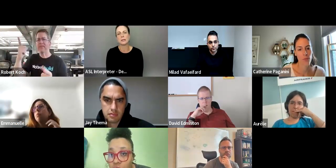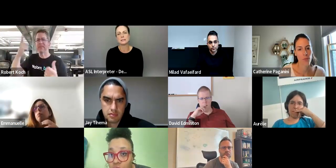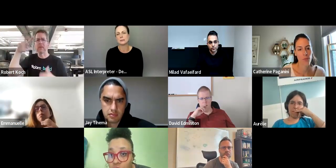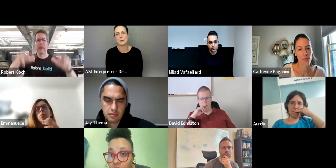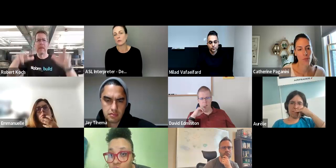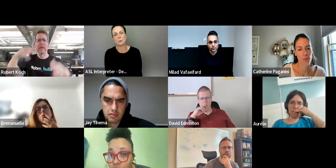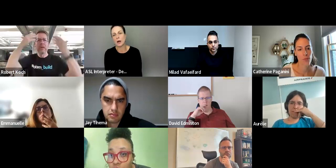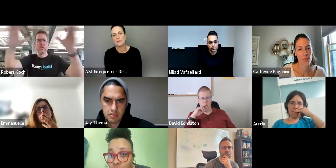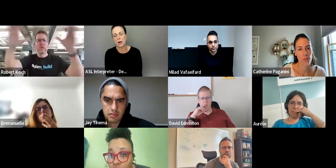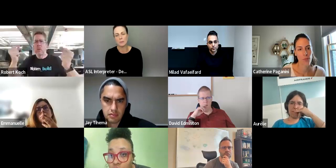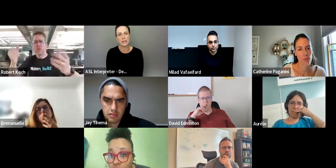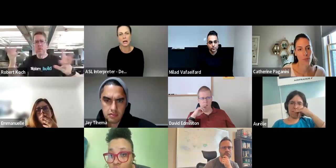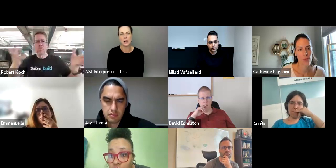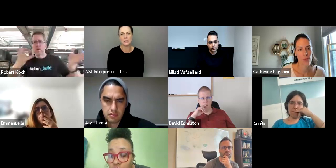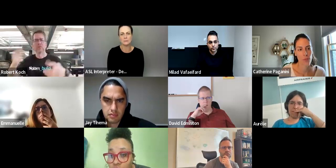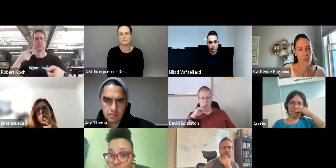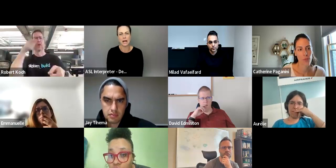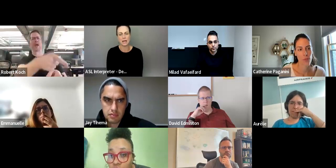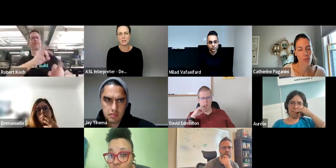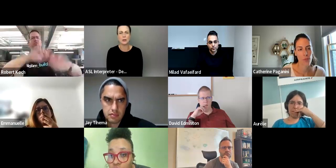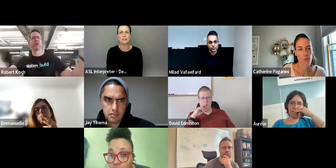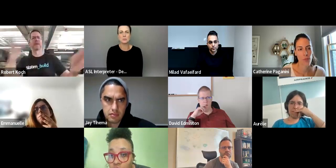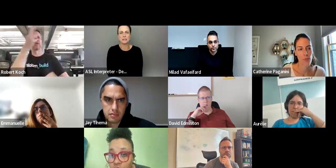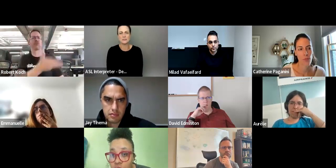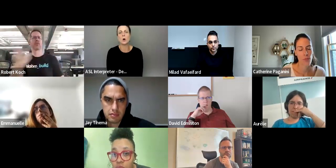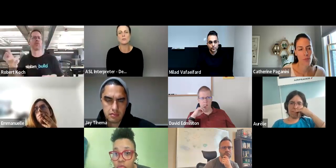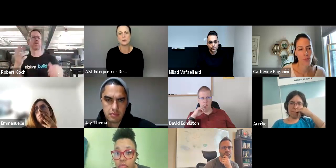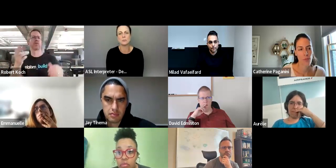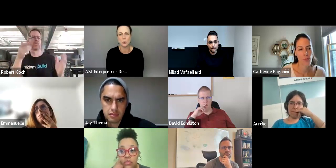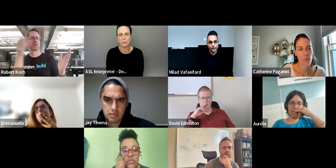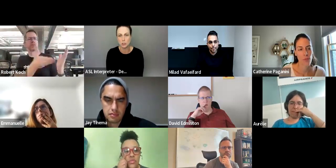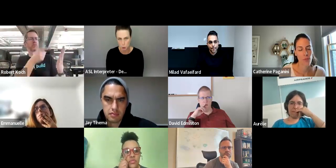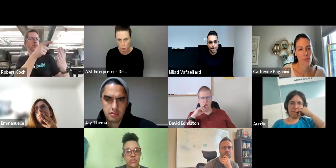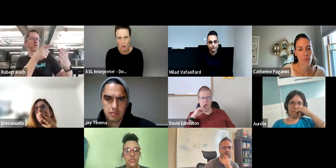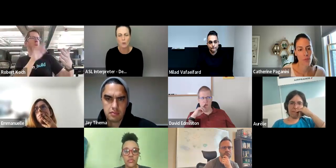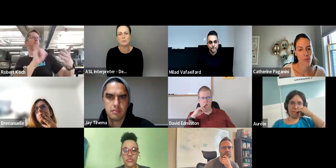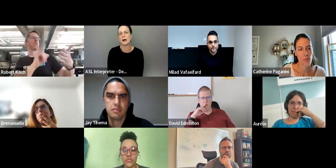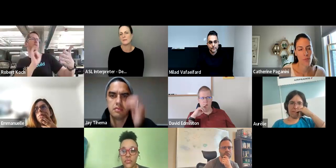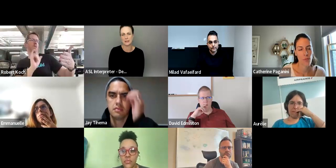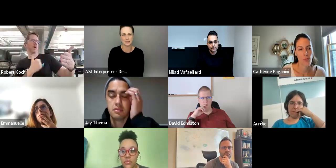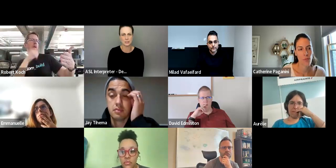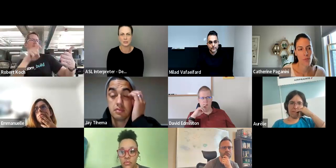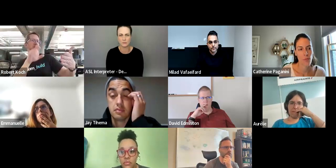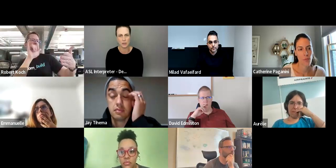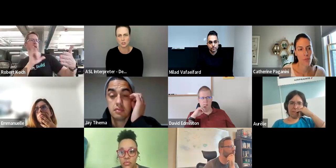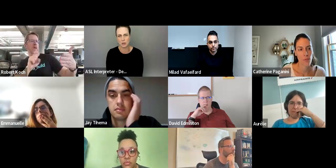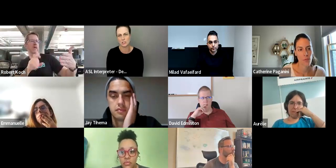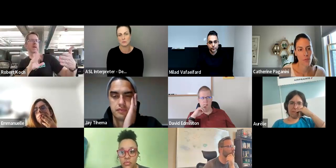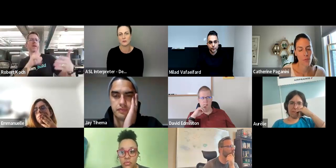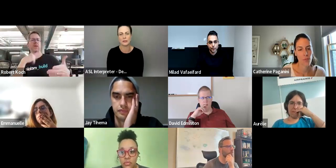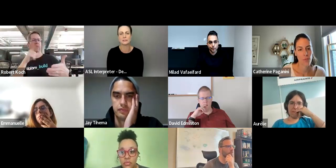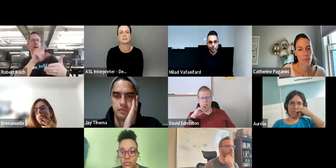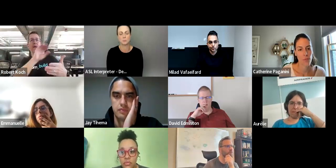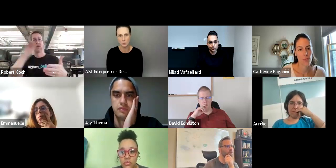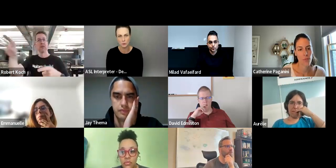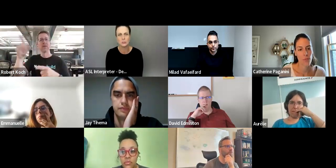go someplace and they work for a private company, and I don't want it to be difficult for them to know what to do. I want them to have access to the information. I want it to